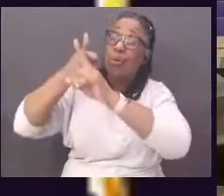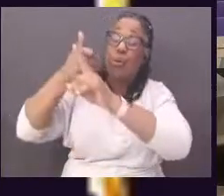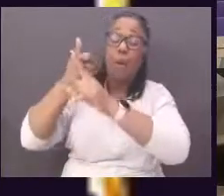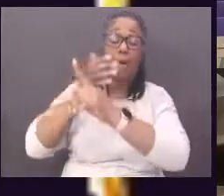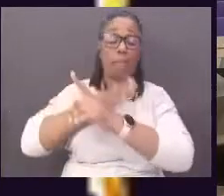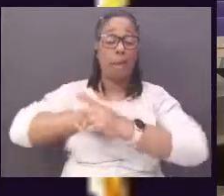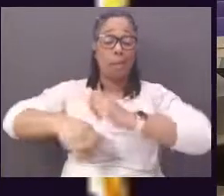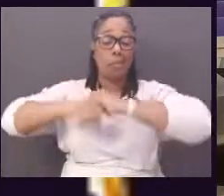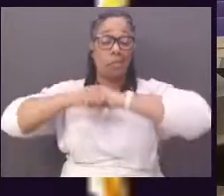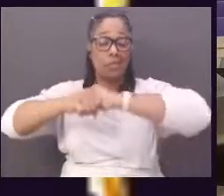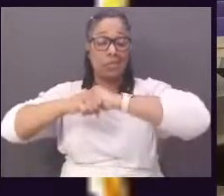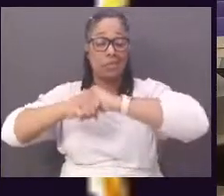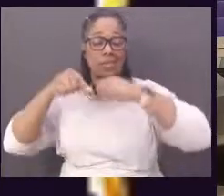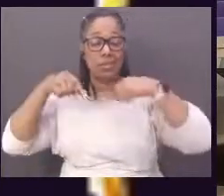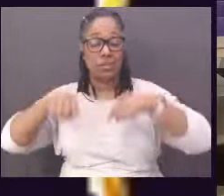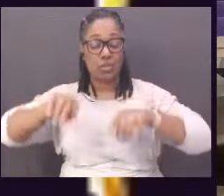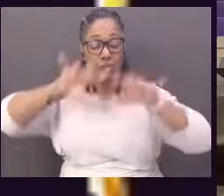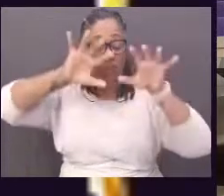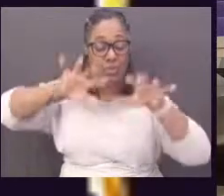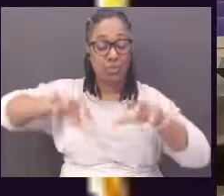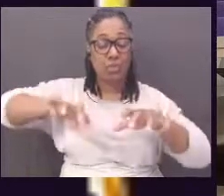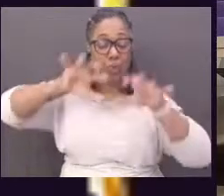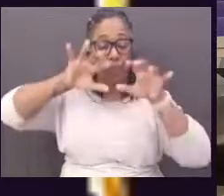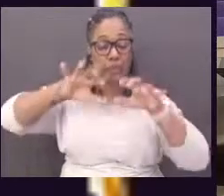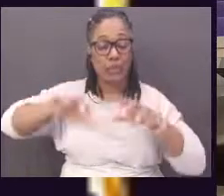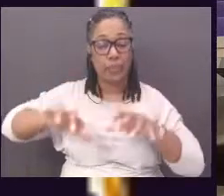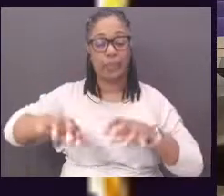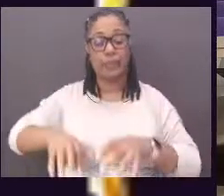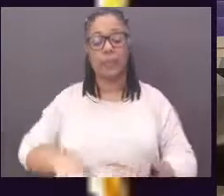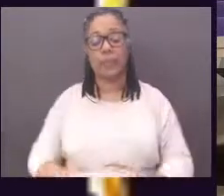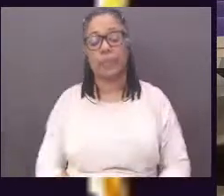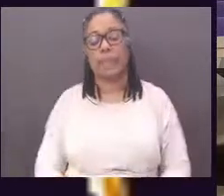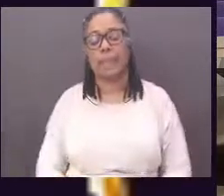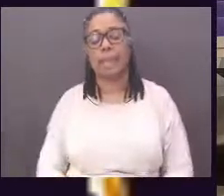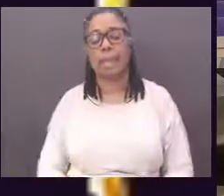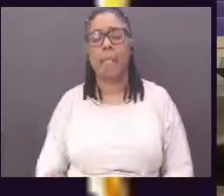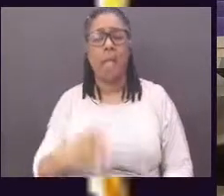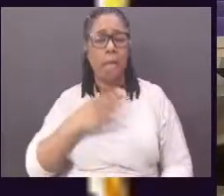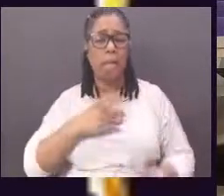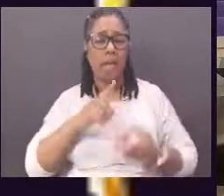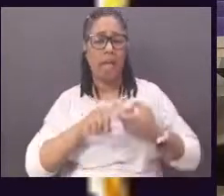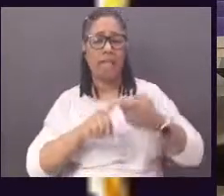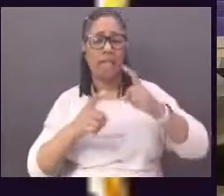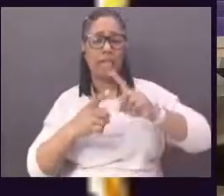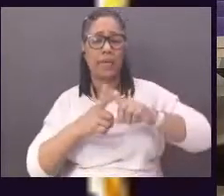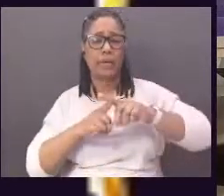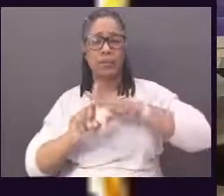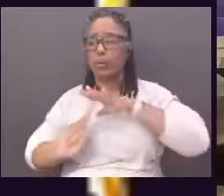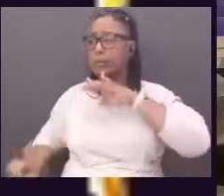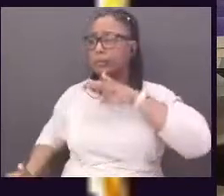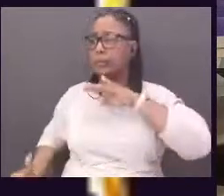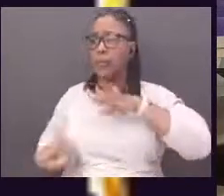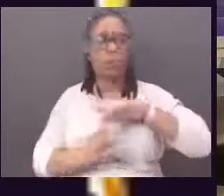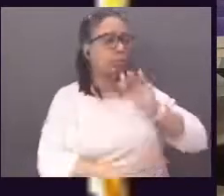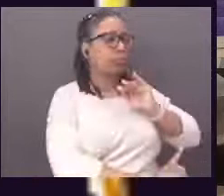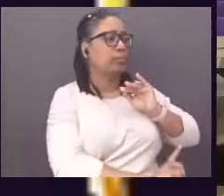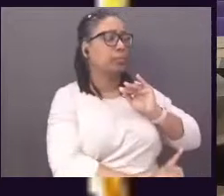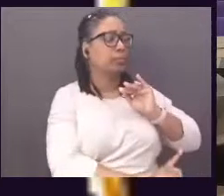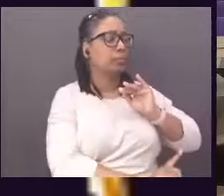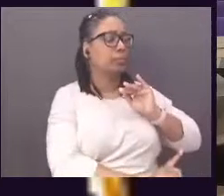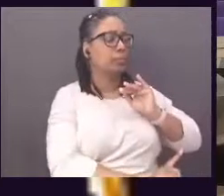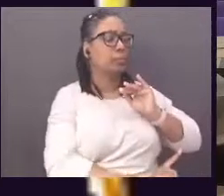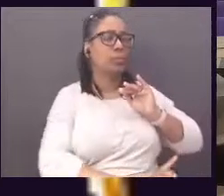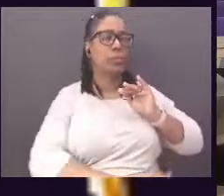storm. When all my friends were gone, you were